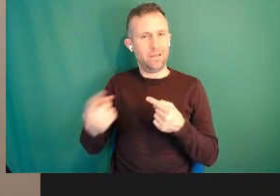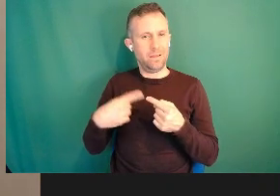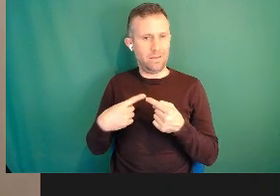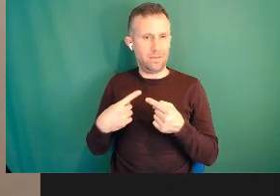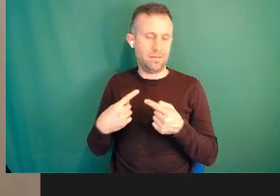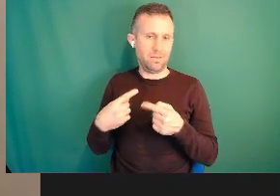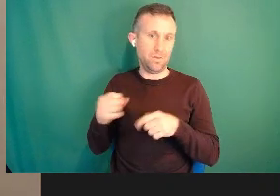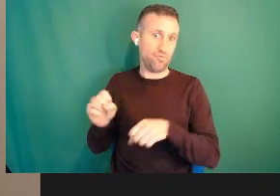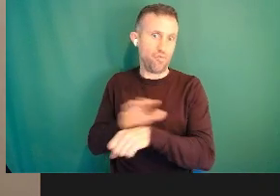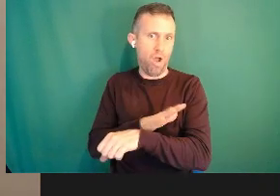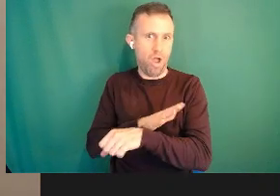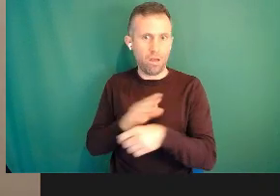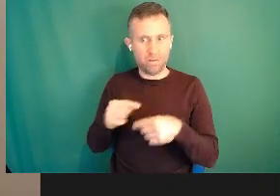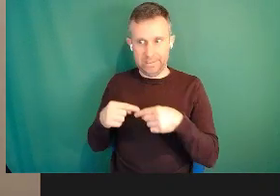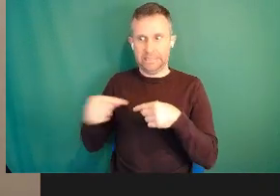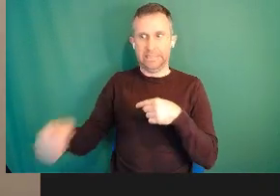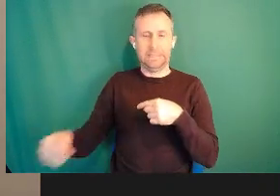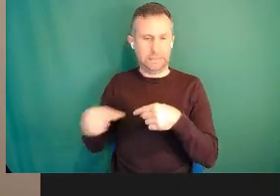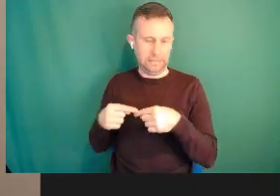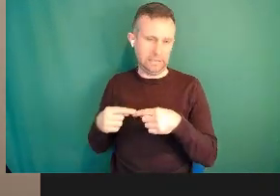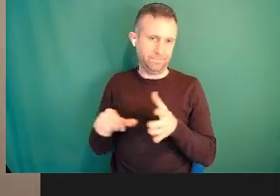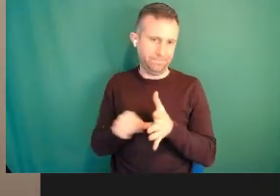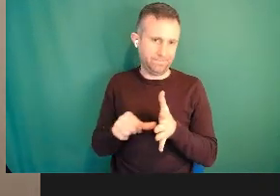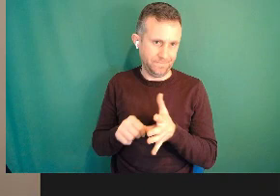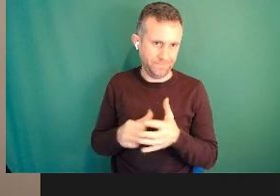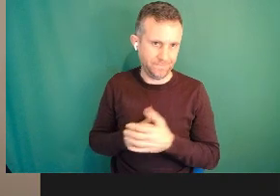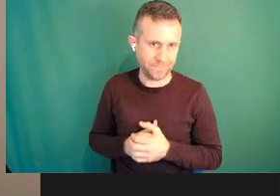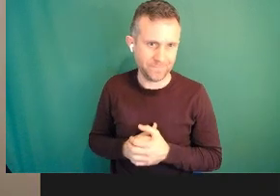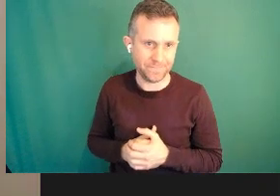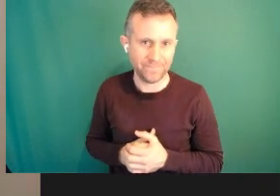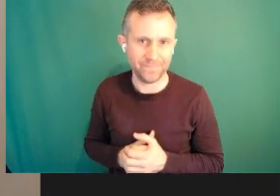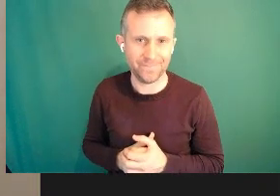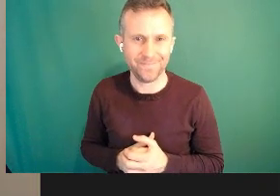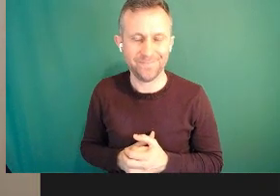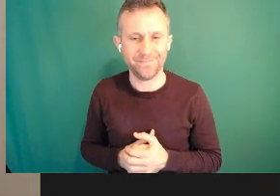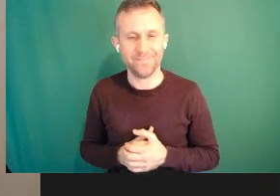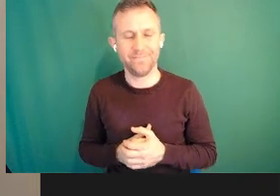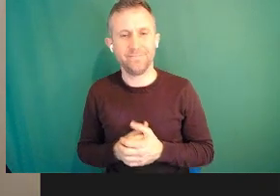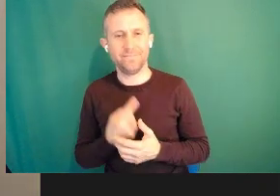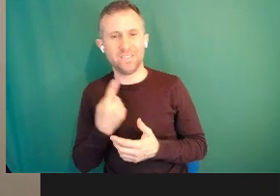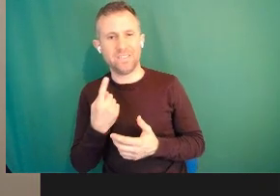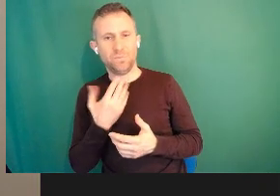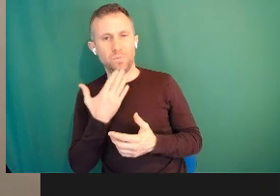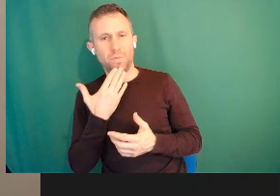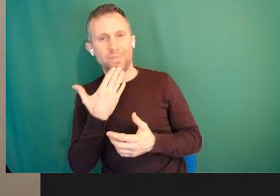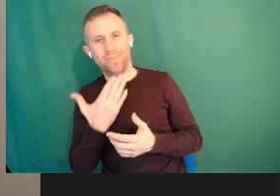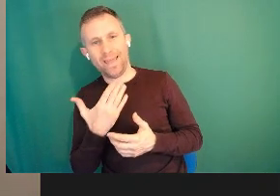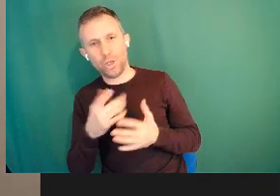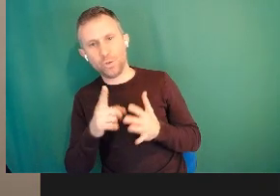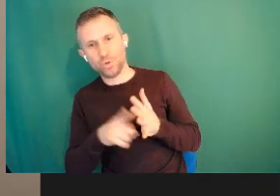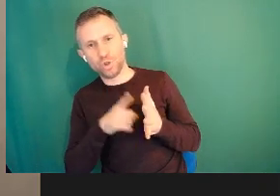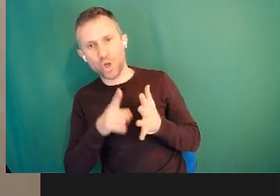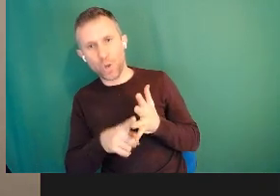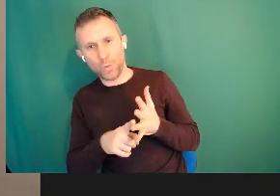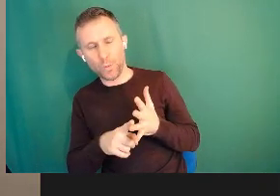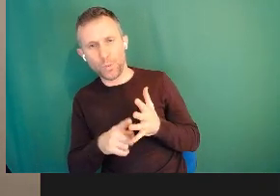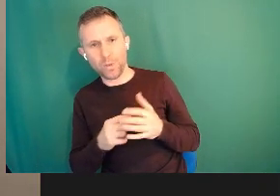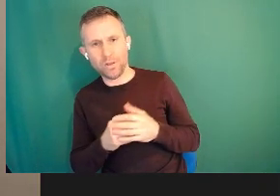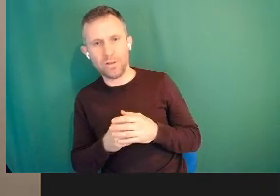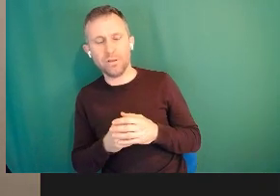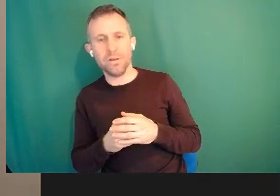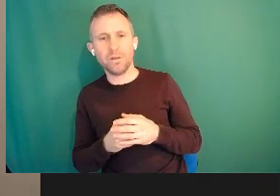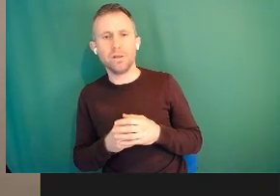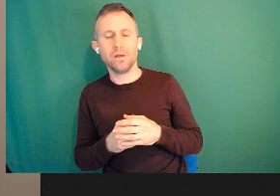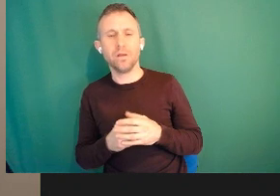Right. Thank you, Joe. Ted? Can I just ask quickly, are you planning on opening